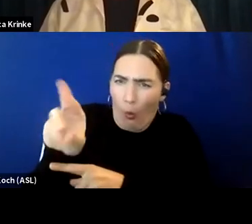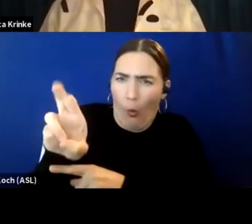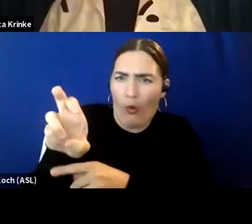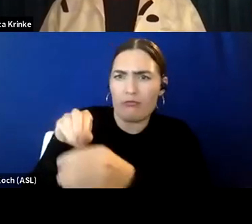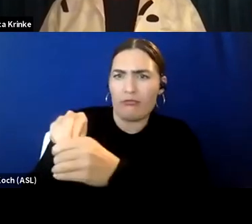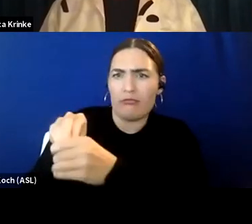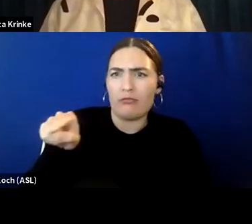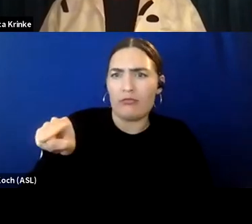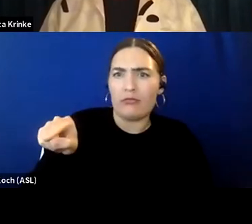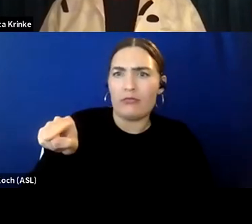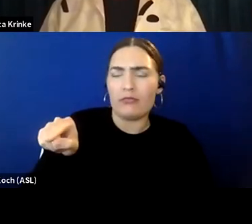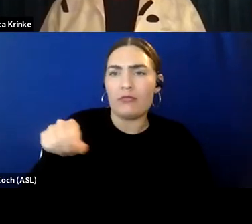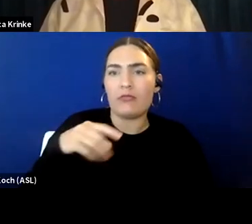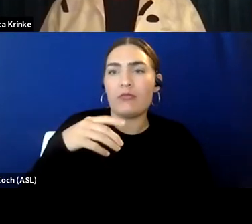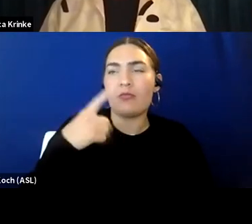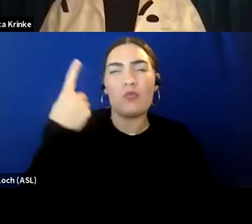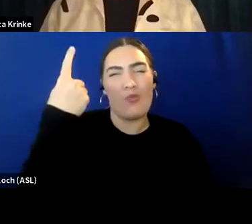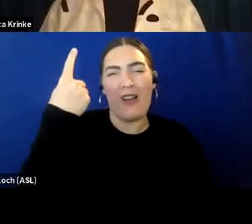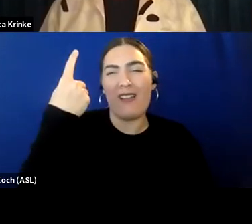I once heard a musician,